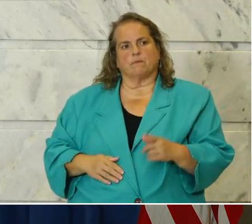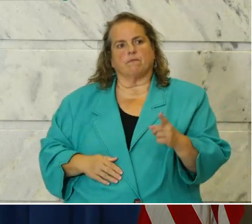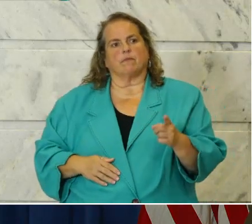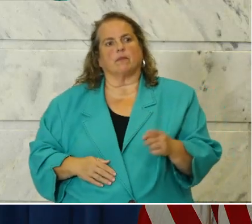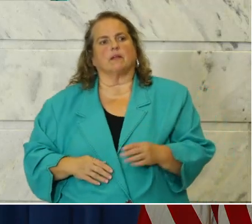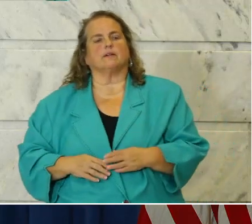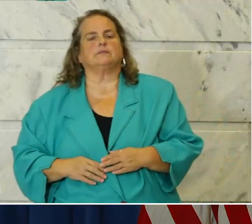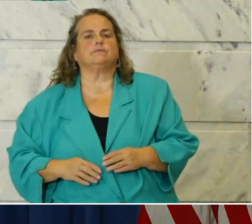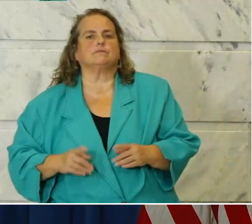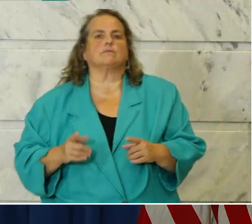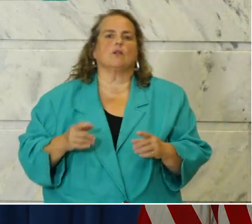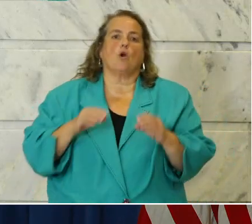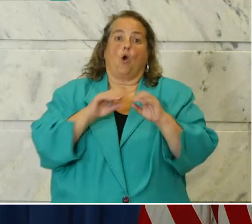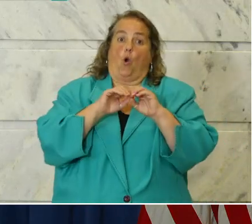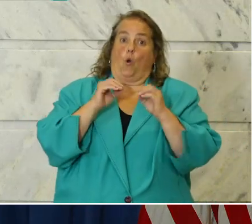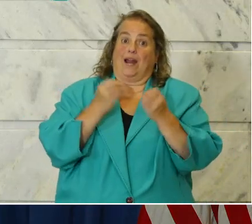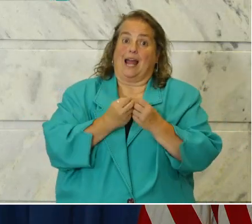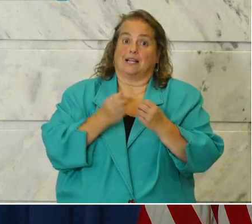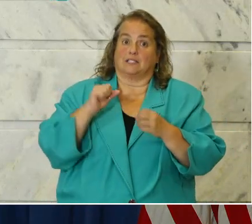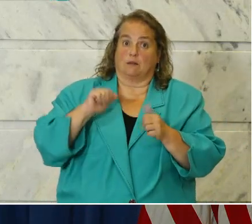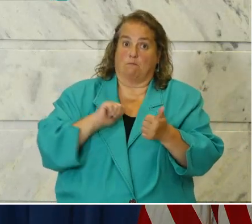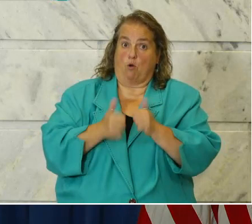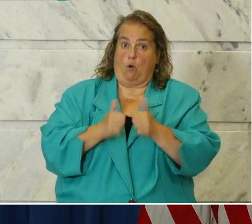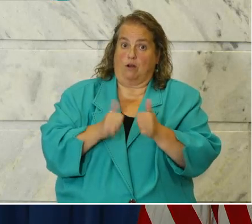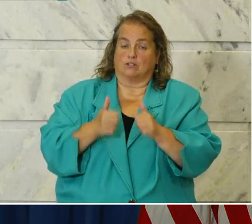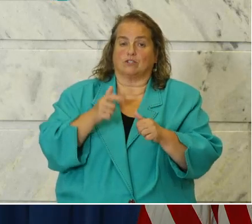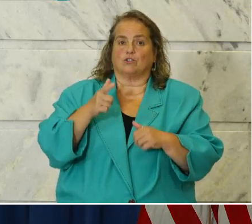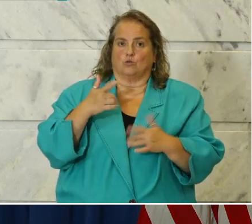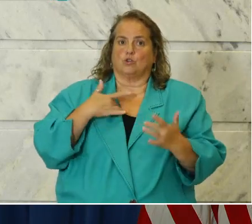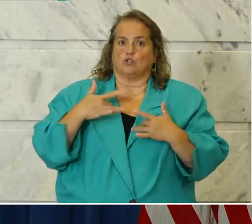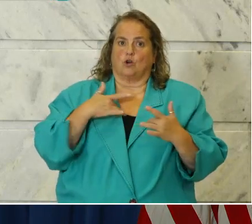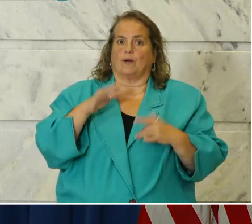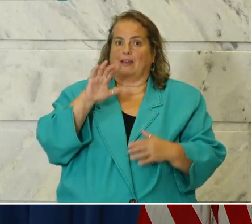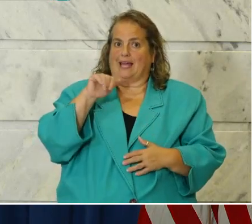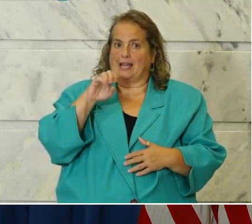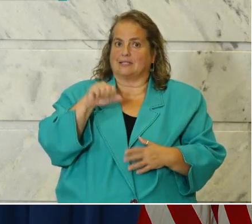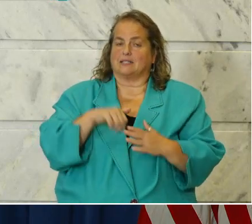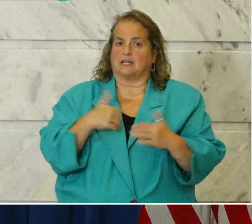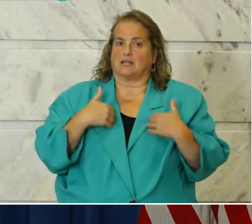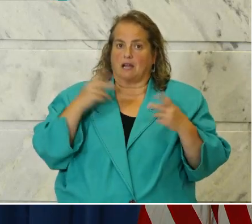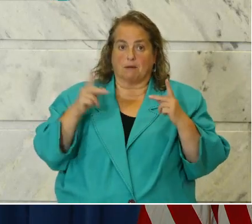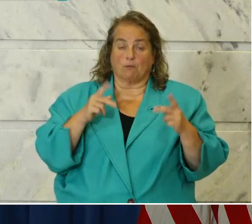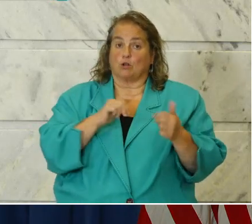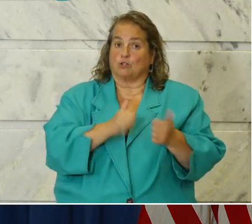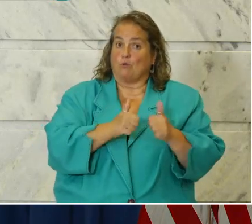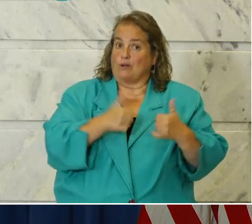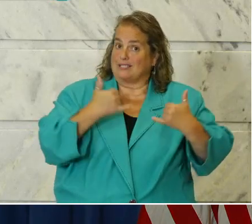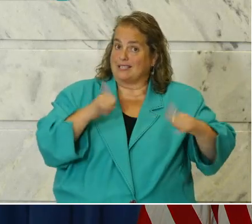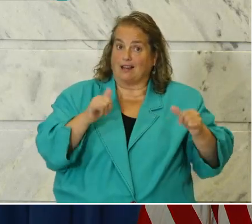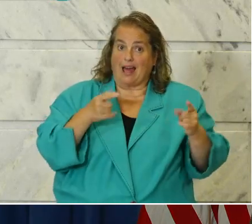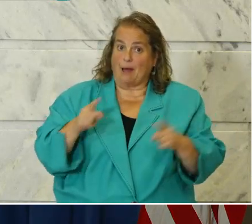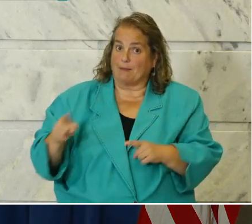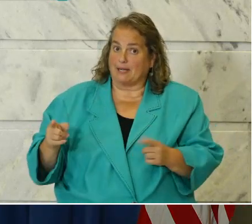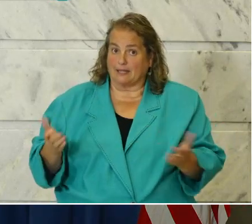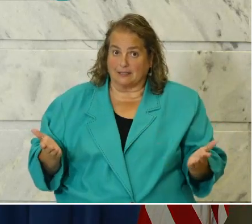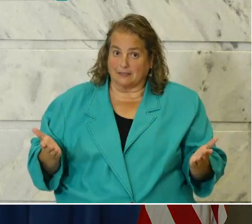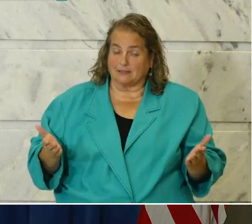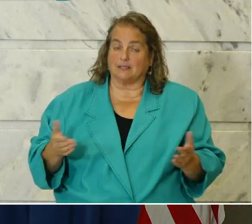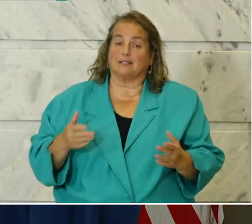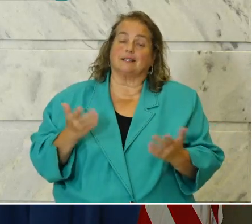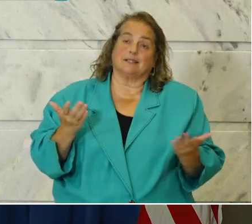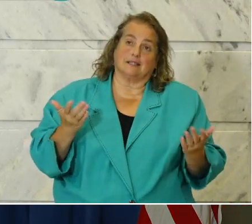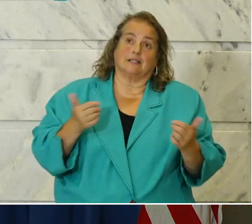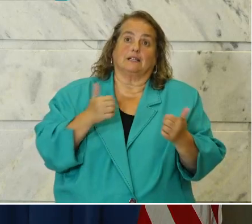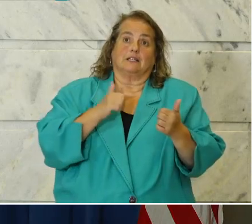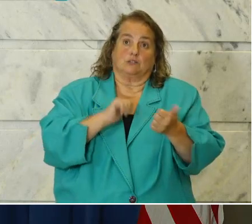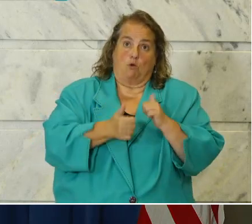of organized sports, obviously you're concerned with cases in young people. Yeah. Sports are still happening. Where do you sit on that? So the question is on organized